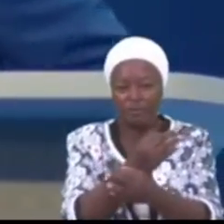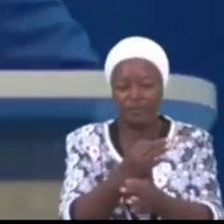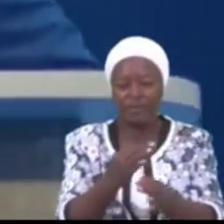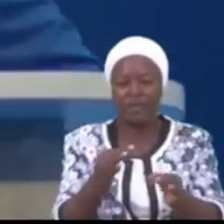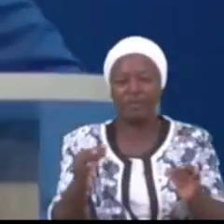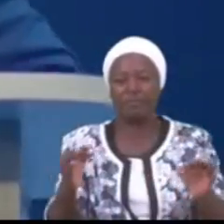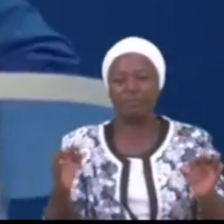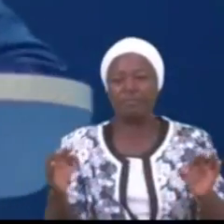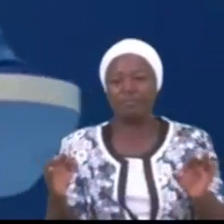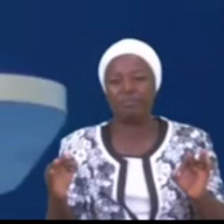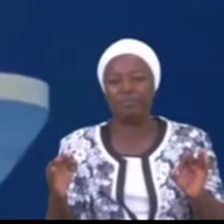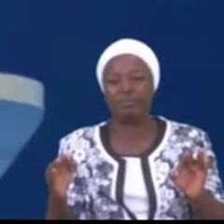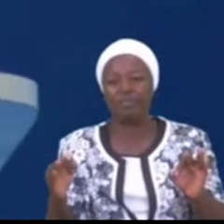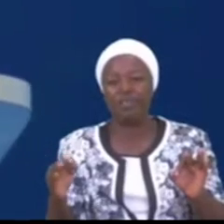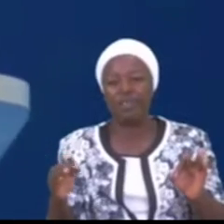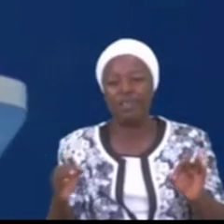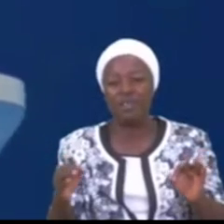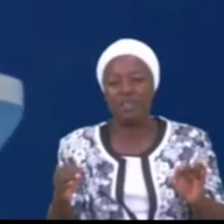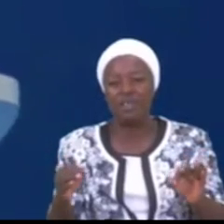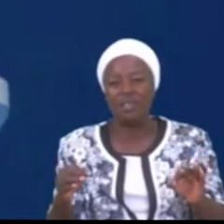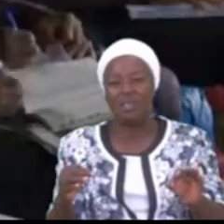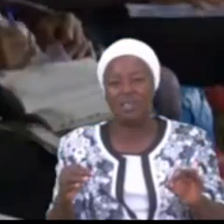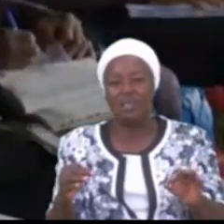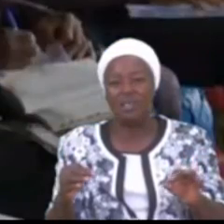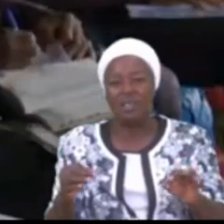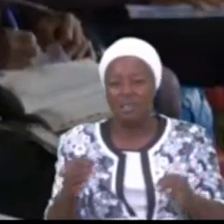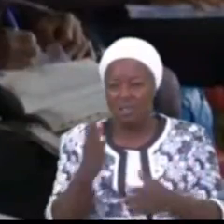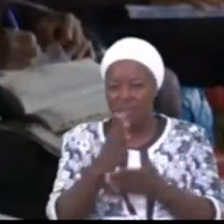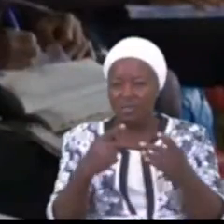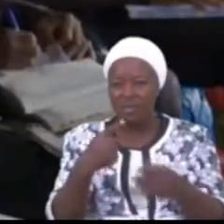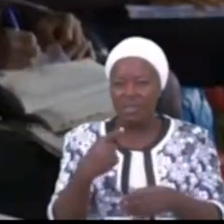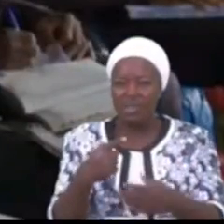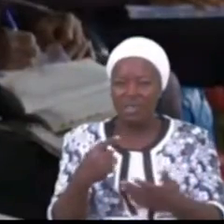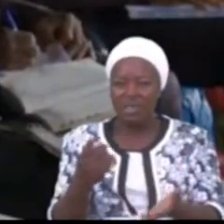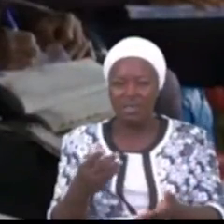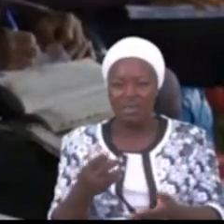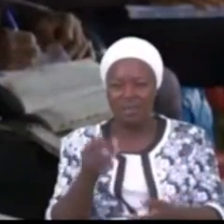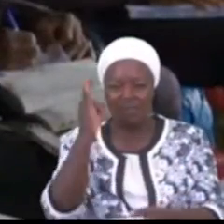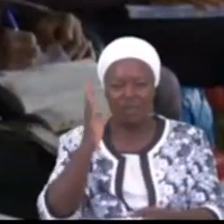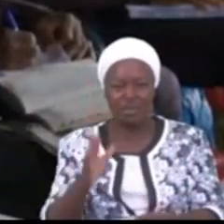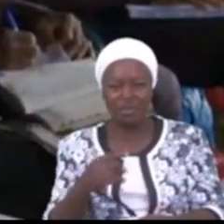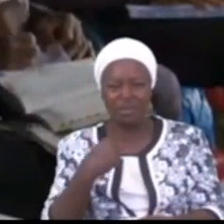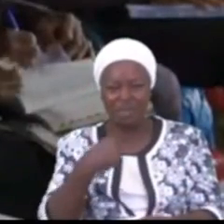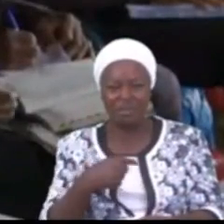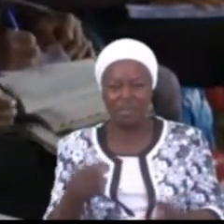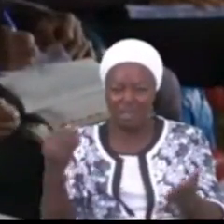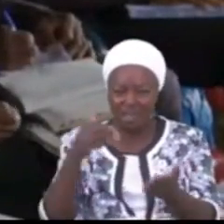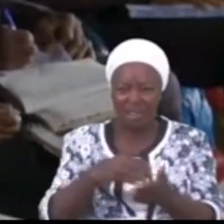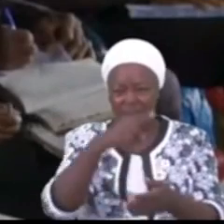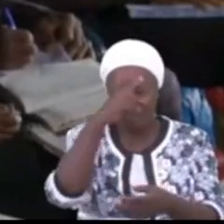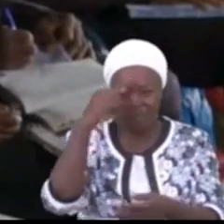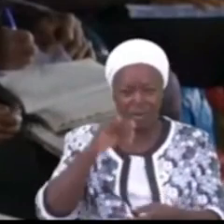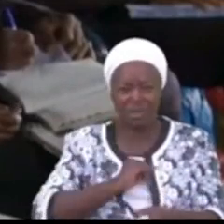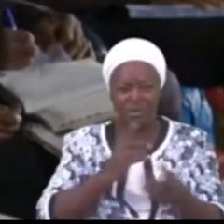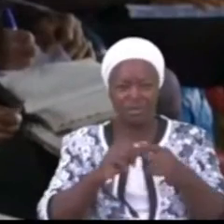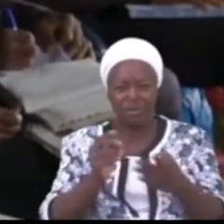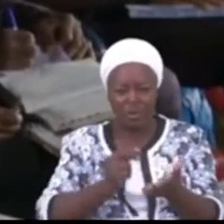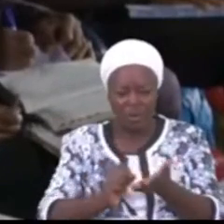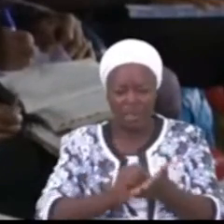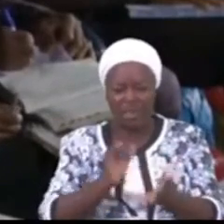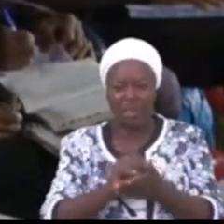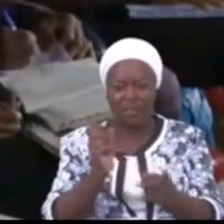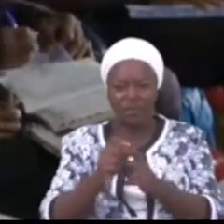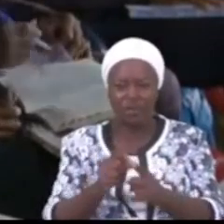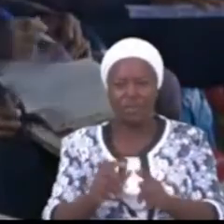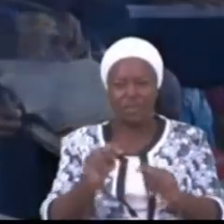free. Somebody said there, Pastor, tell me again, I want to write that word. Team. Okay, I'll put